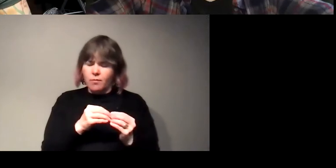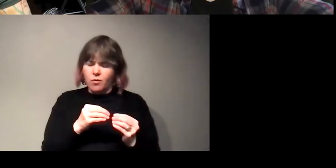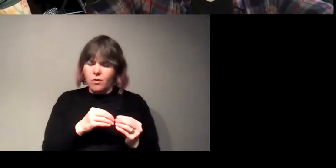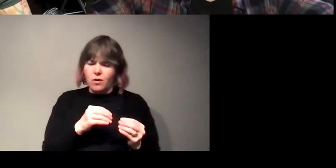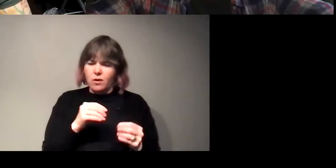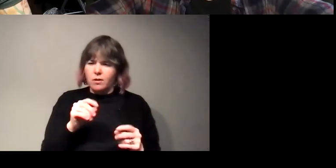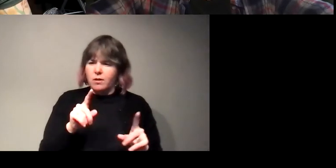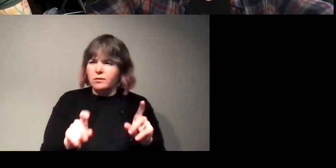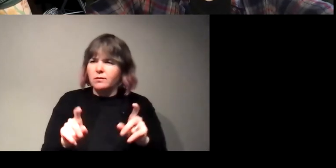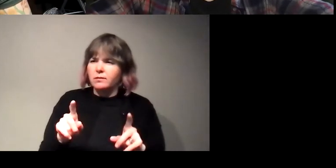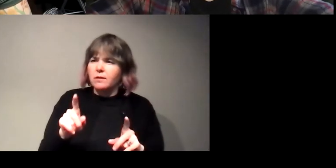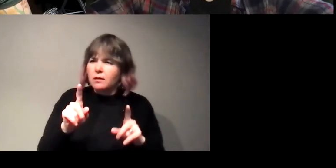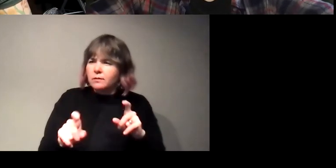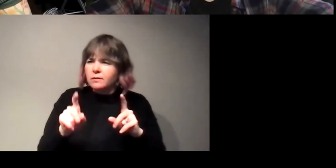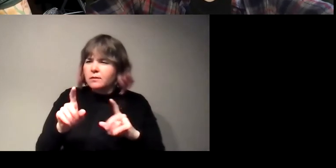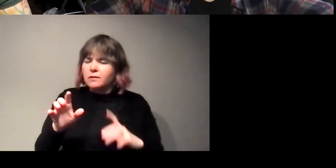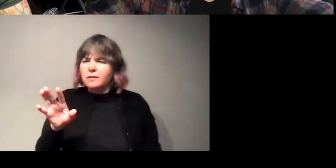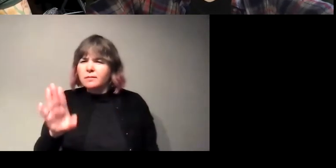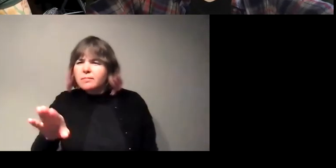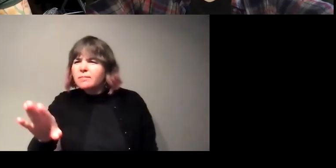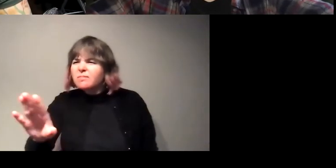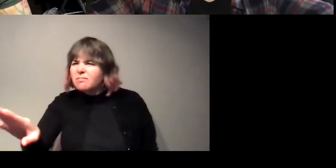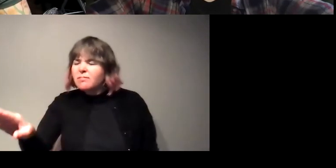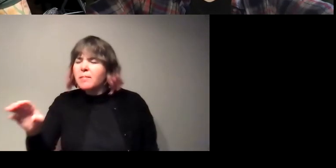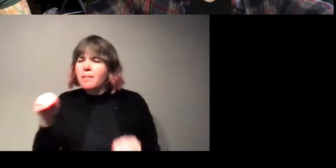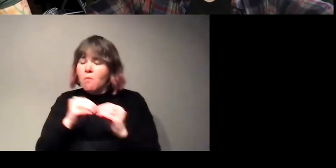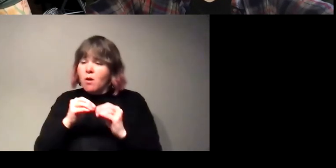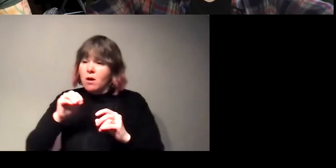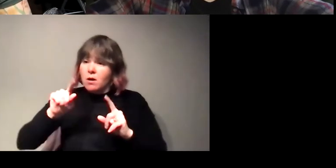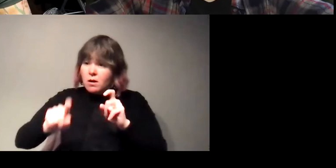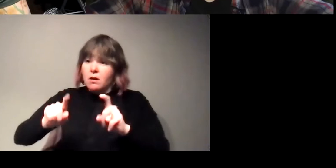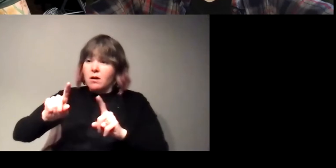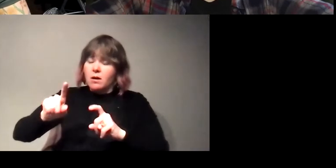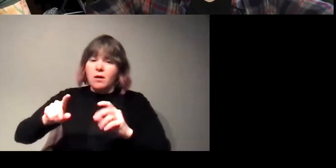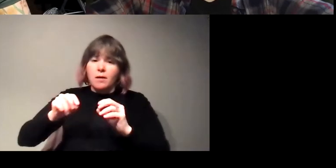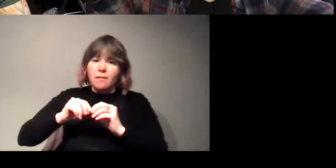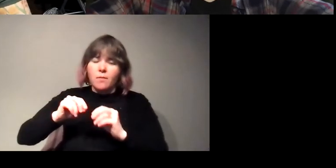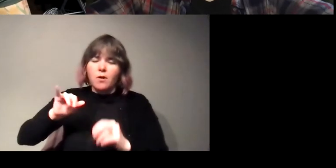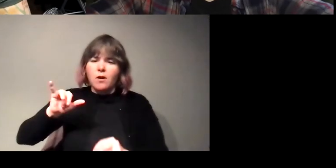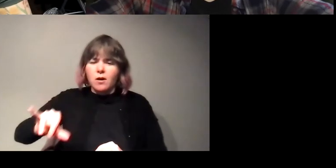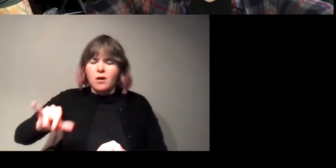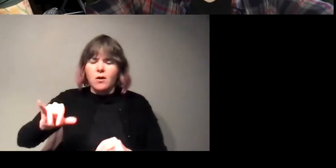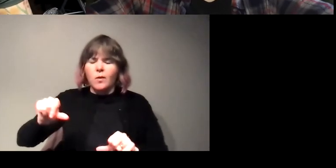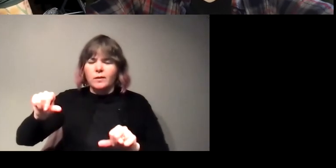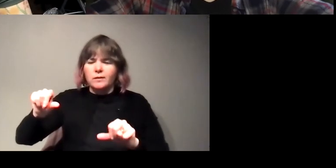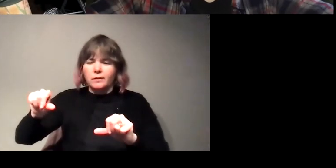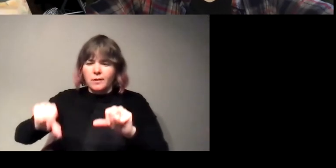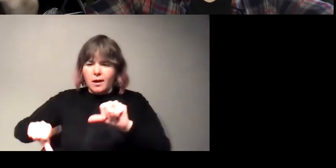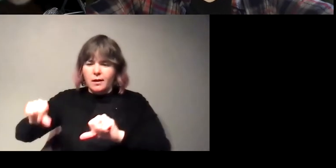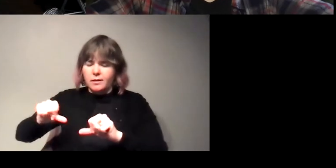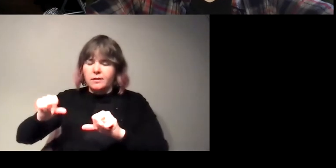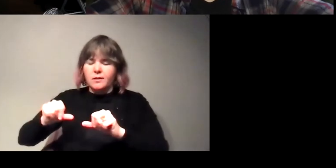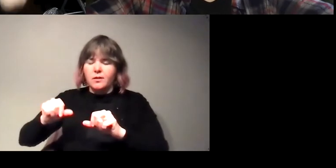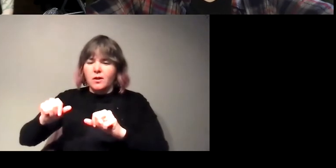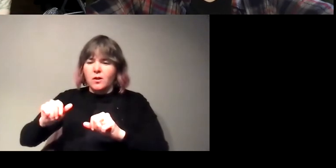asking people. And the more I started asking people, the more I picked up on the side, and I just sort of grew and grew and grew.